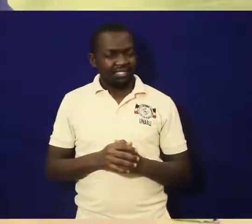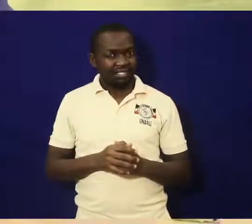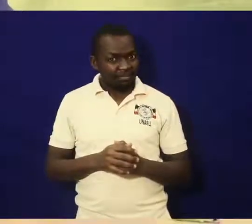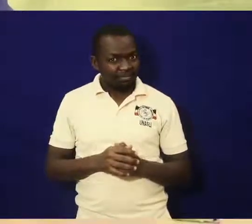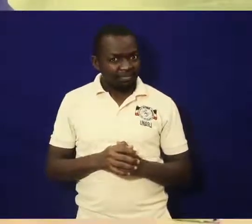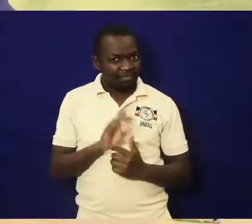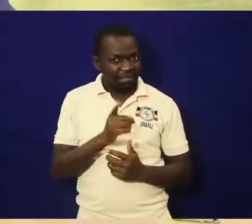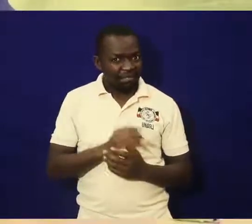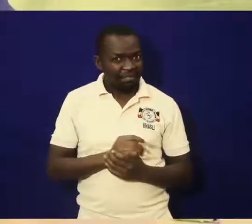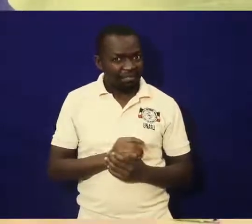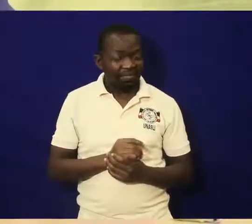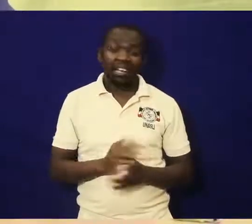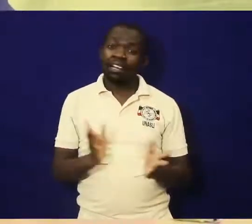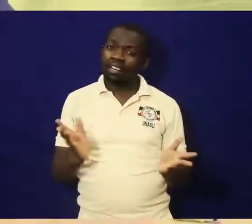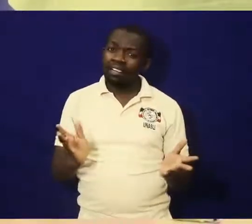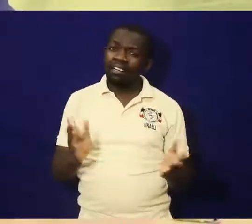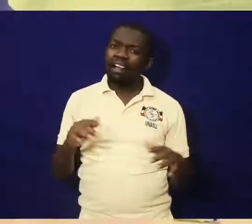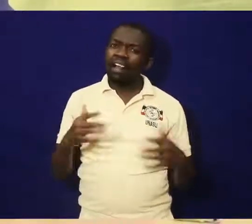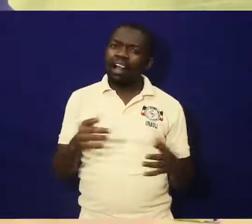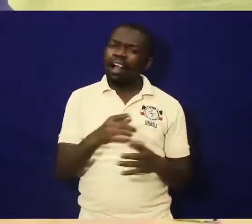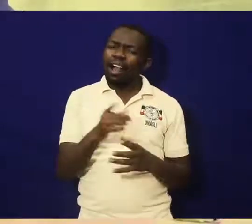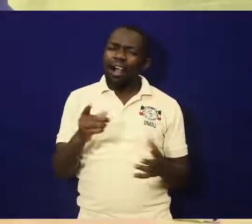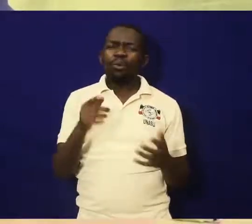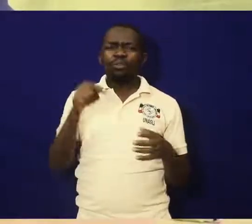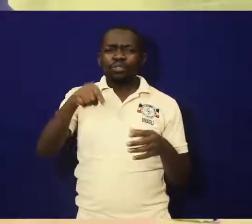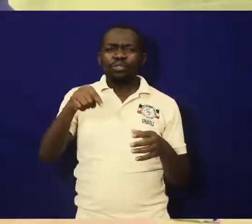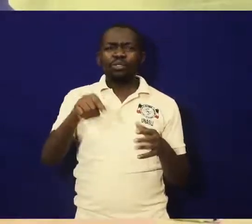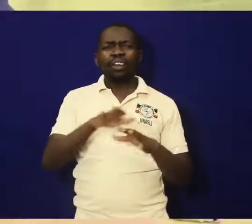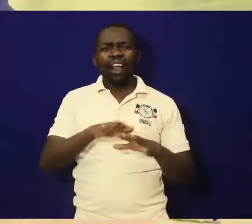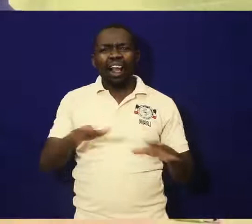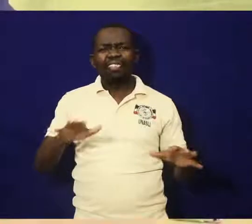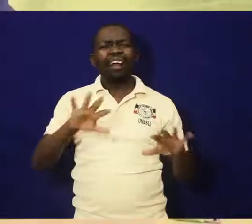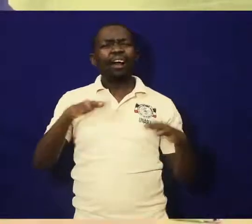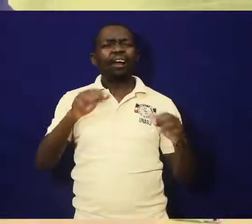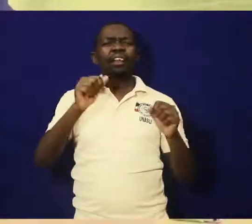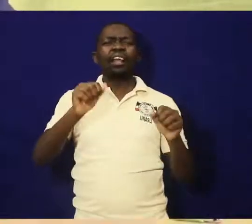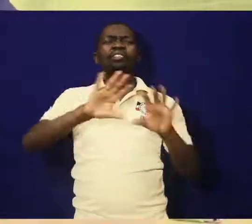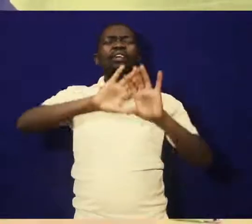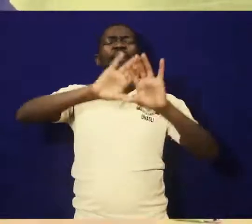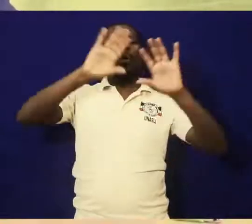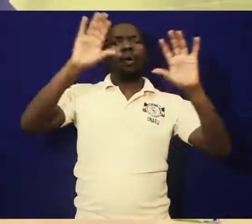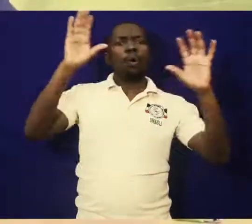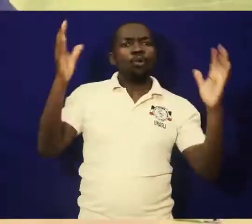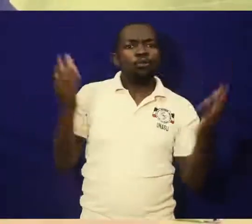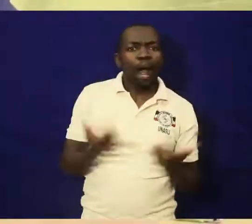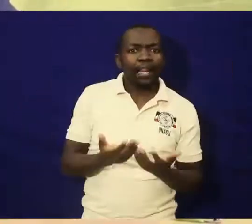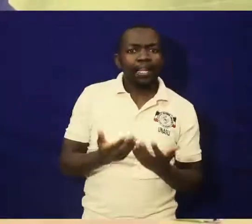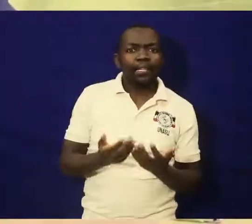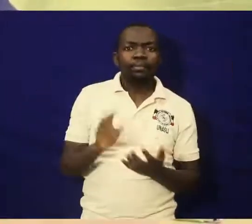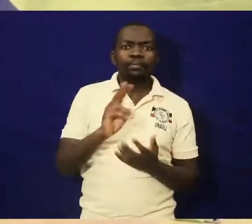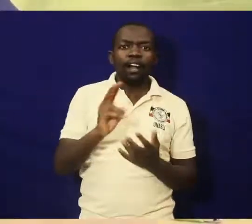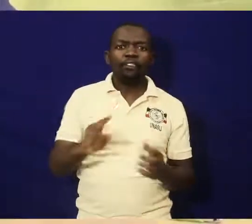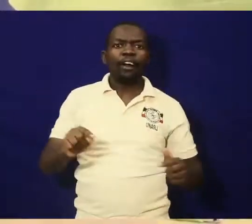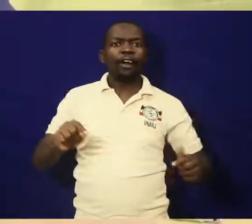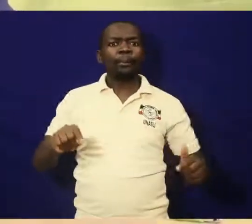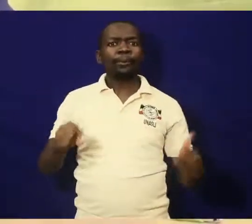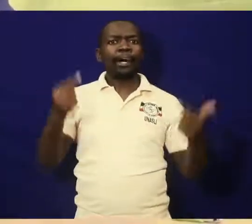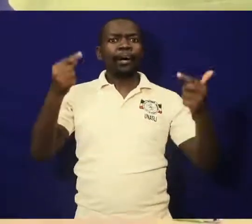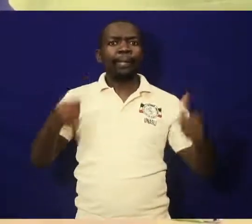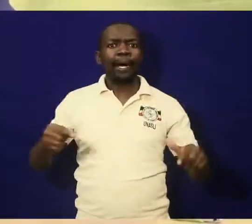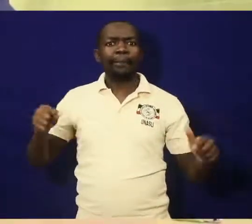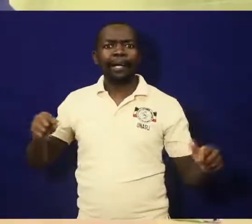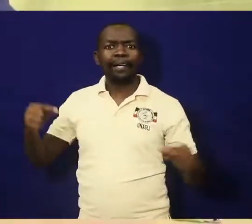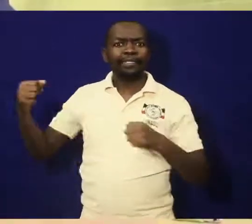Not so? How on earth could the whole world find itself